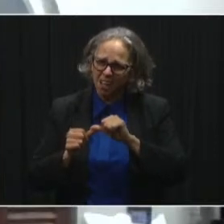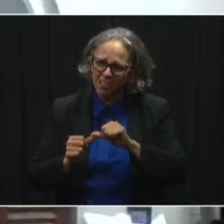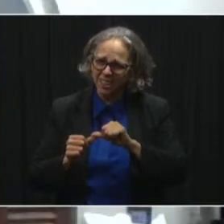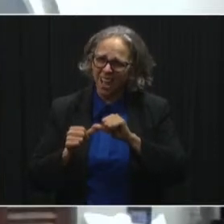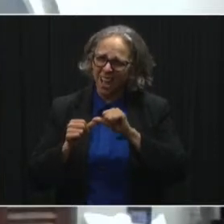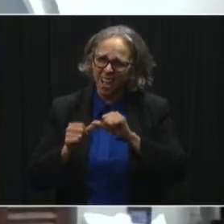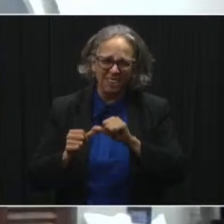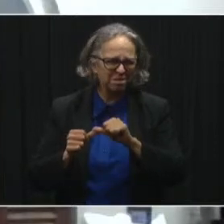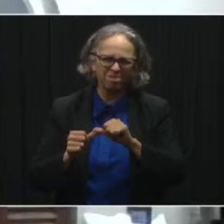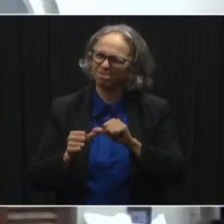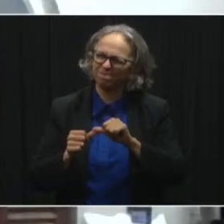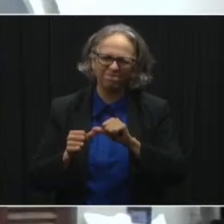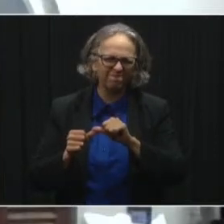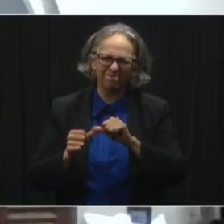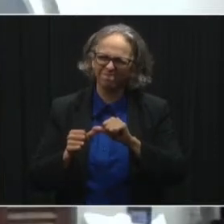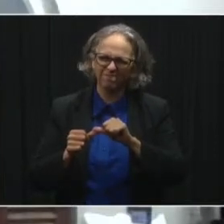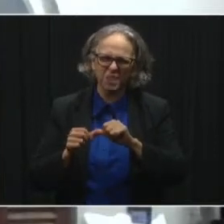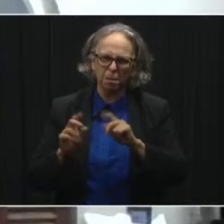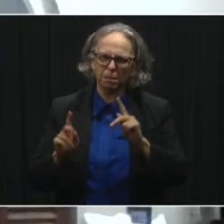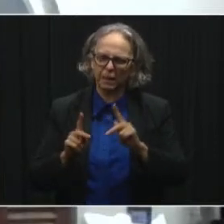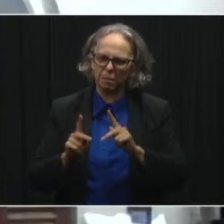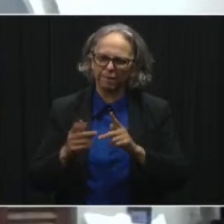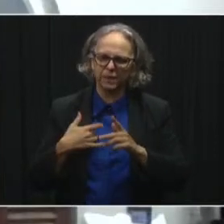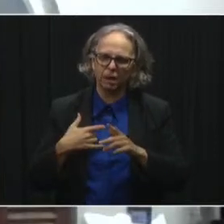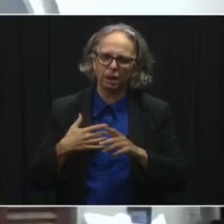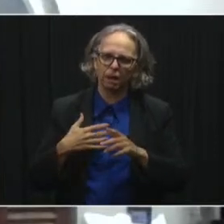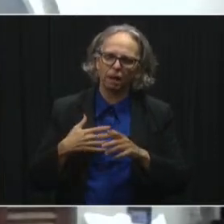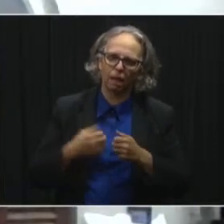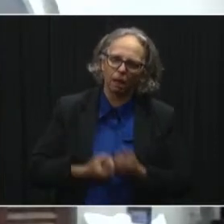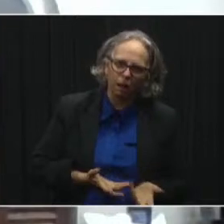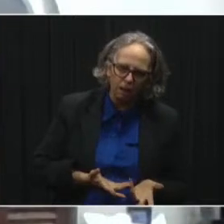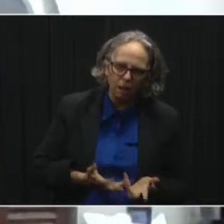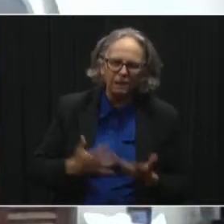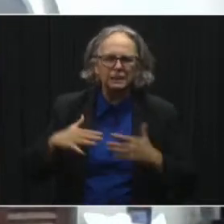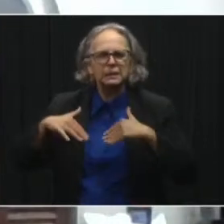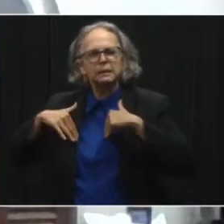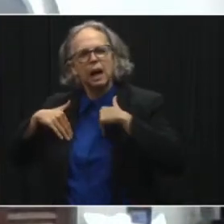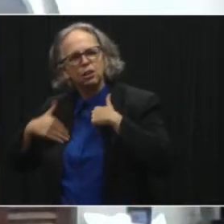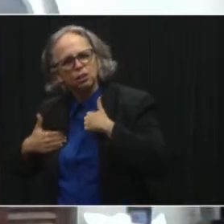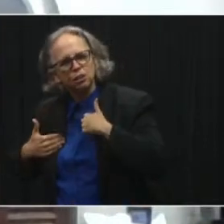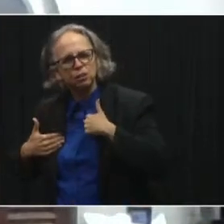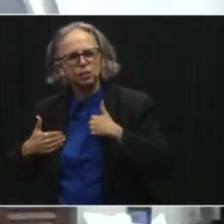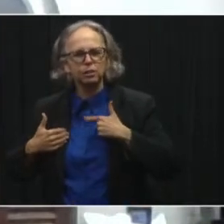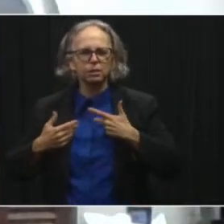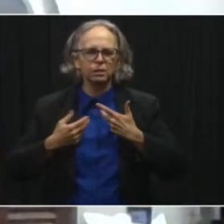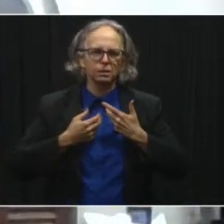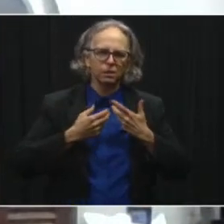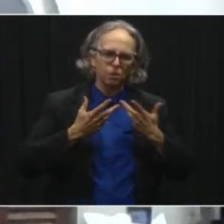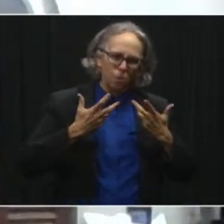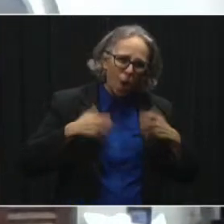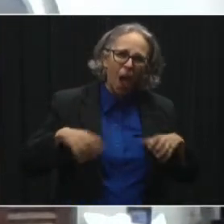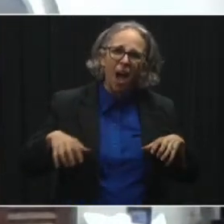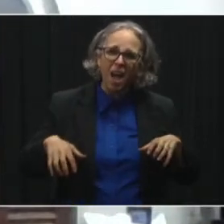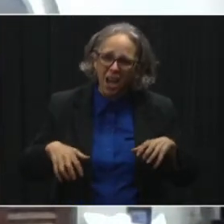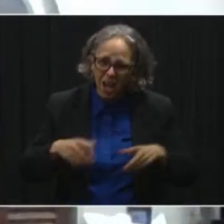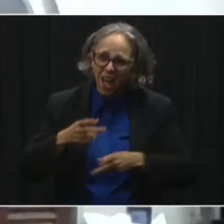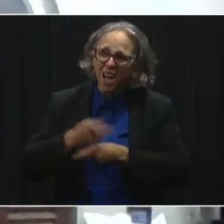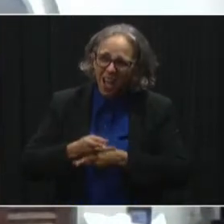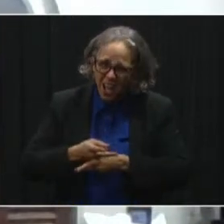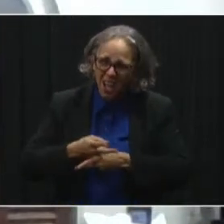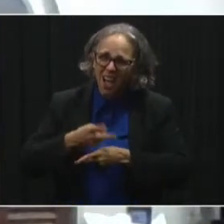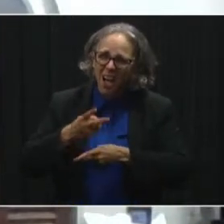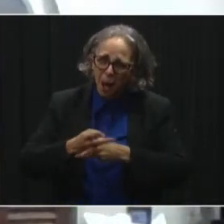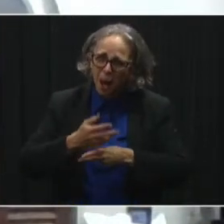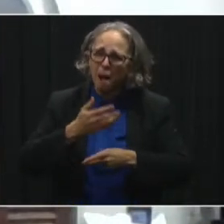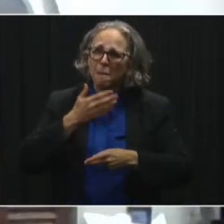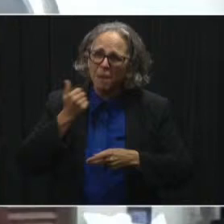out and they are tired, and we all want to do our best, obviously. But if we can get people to